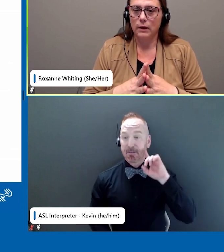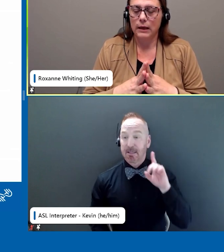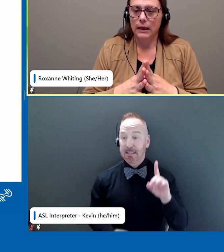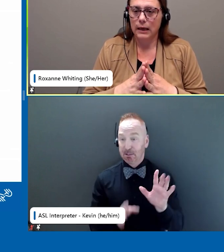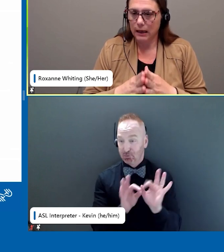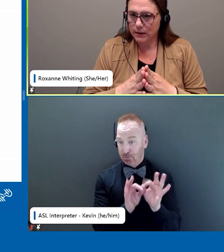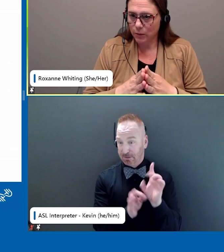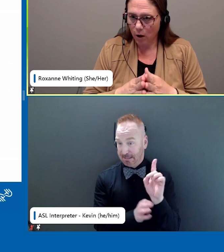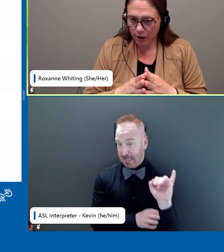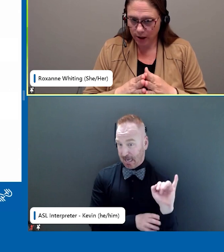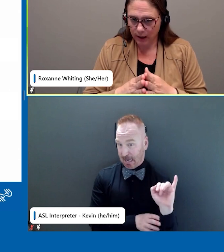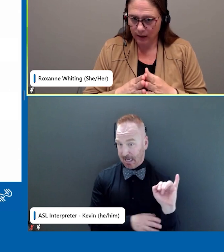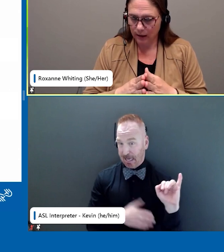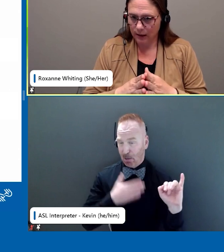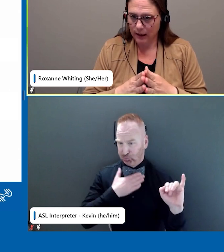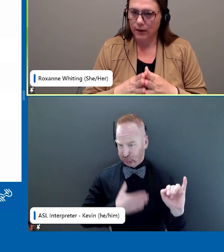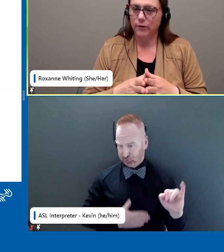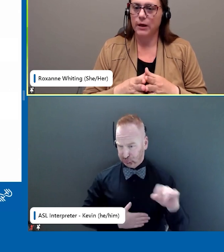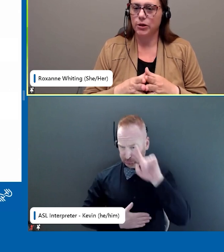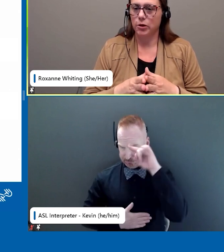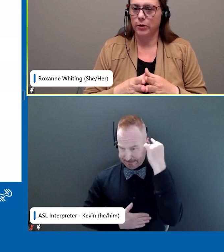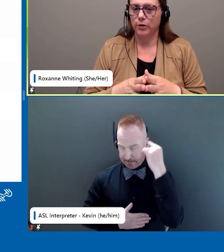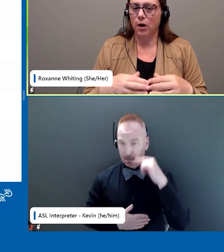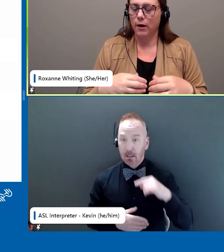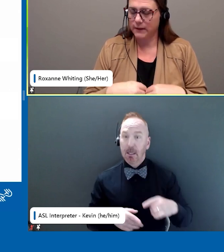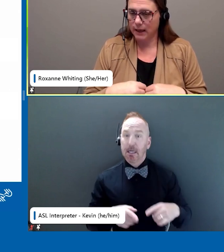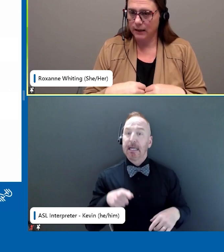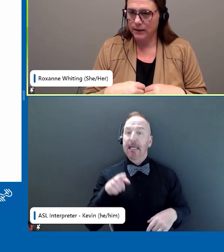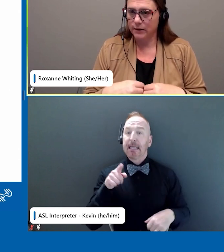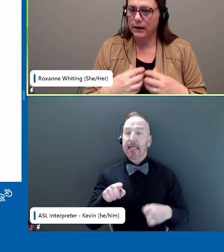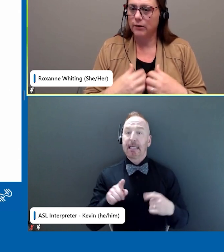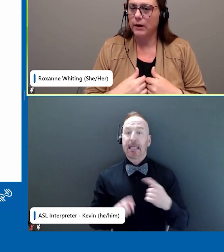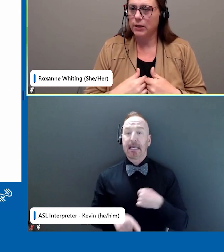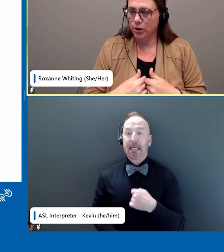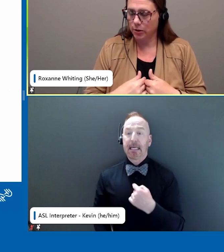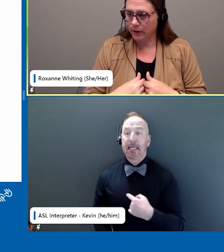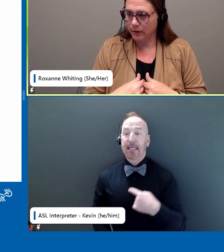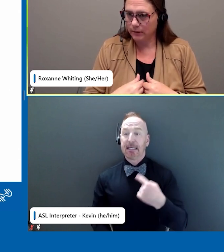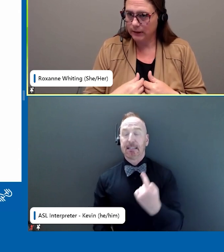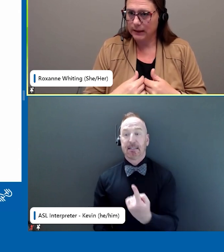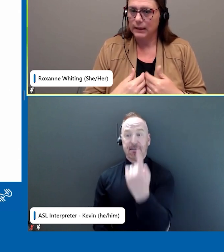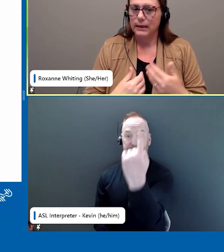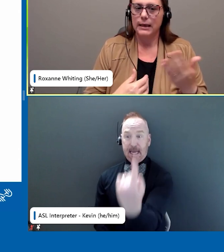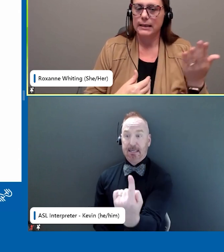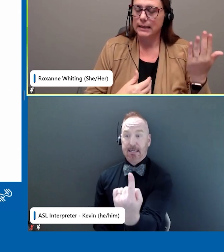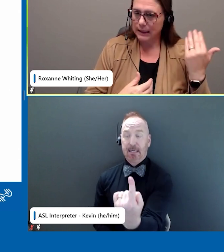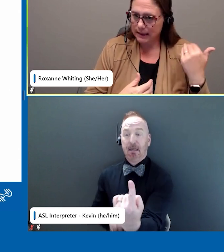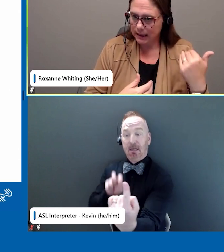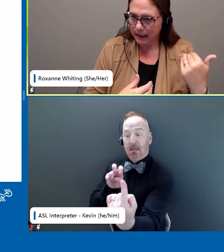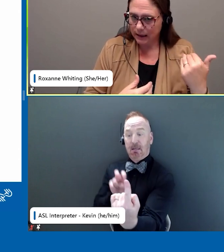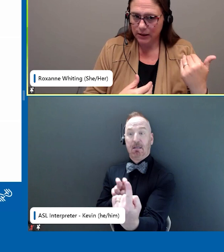Now, he is watching a hearing interpreter off-site. So the hearing interpreter